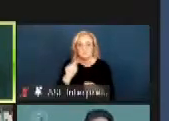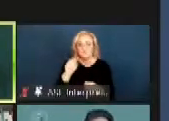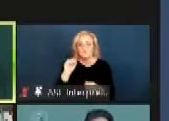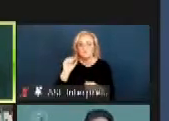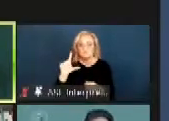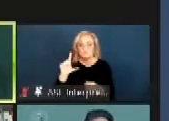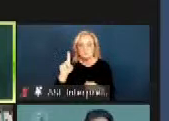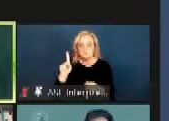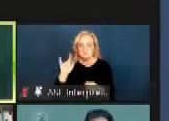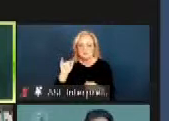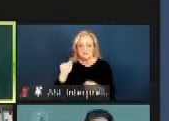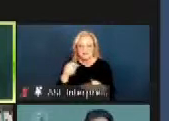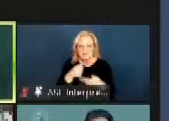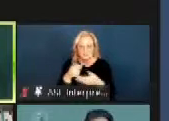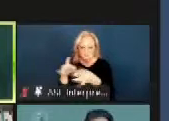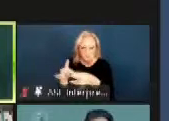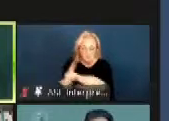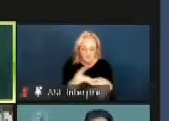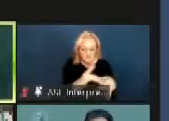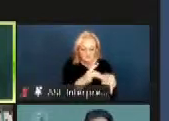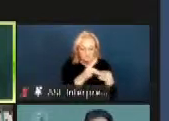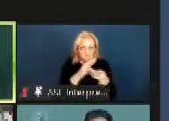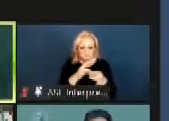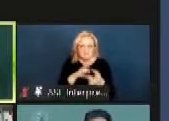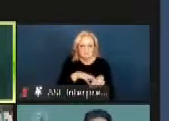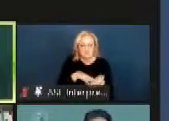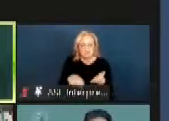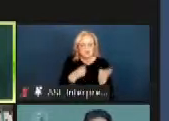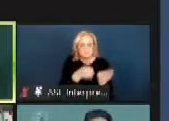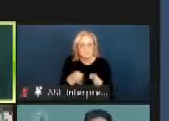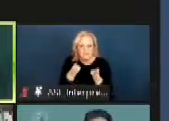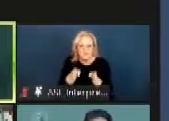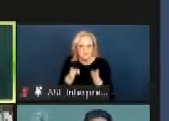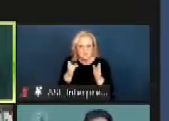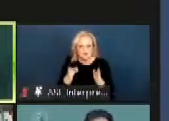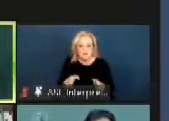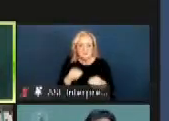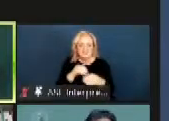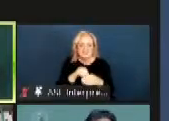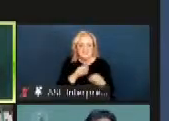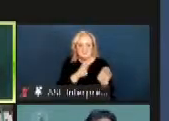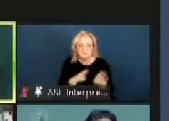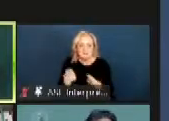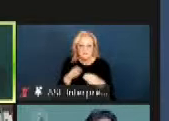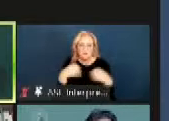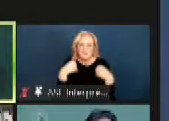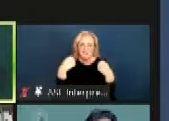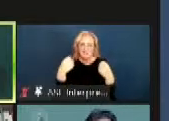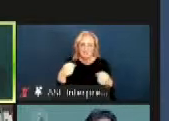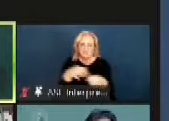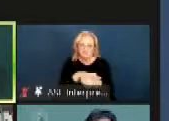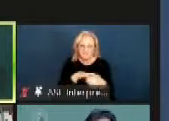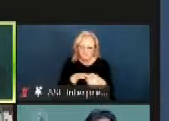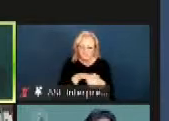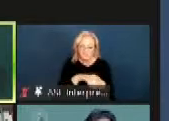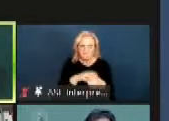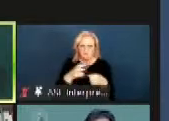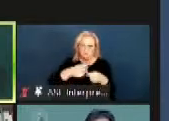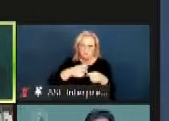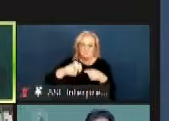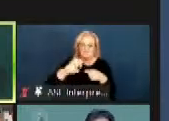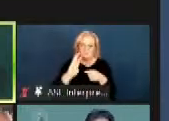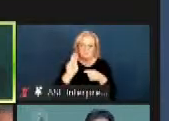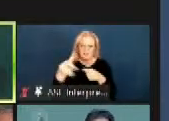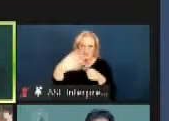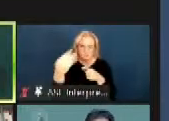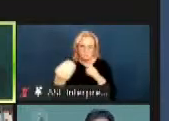intended to facilitate coordination between discharge planners and behavioral health crisis stabilization organizations and substance use treatment